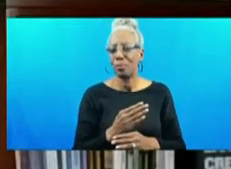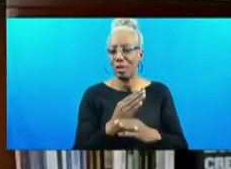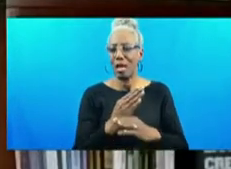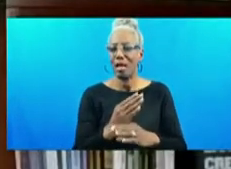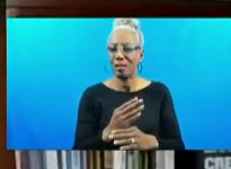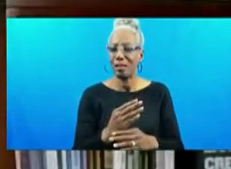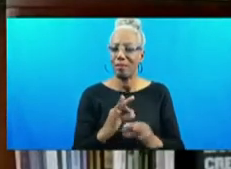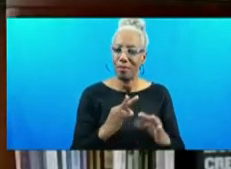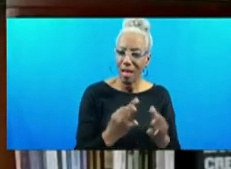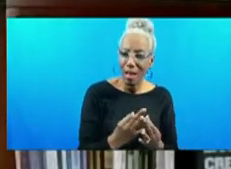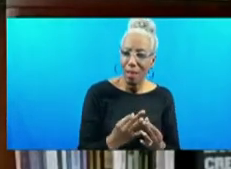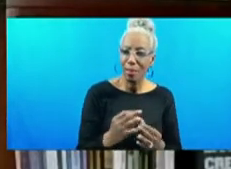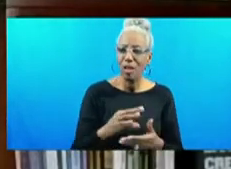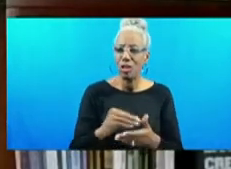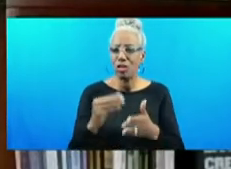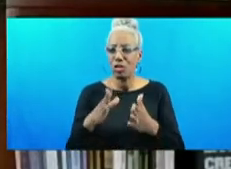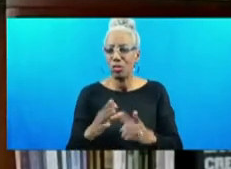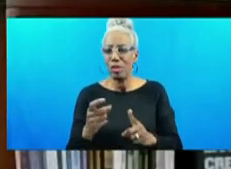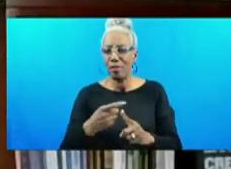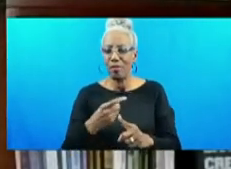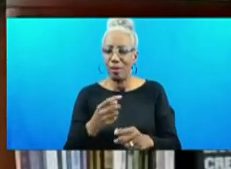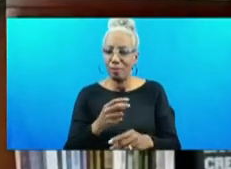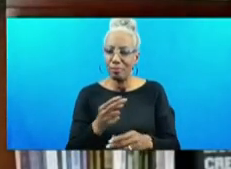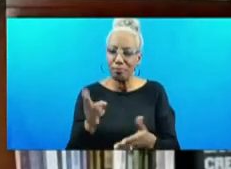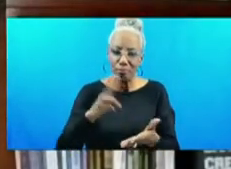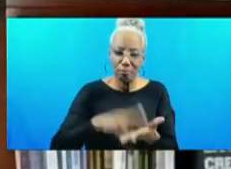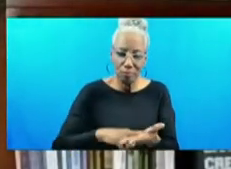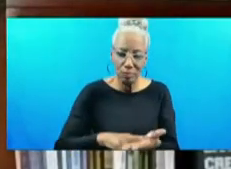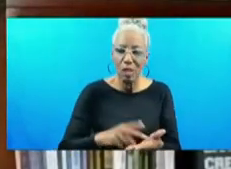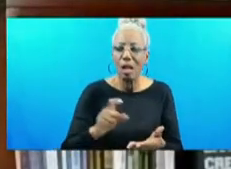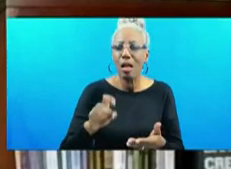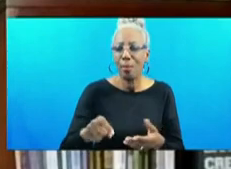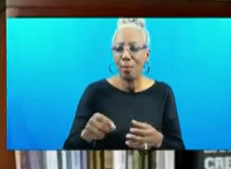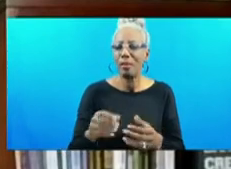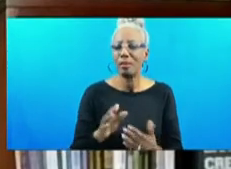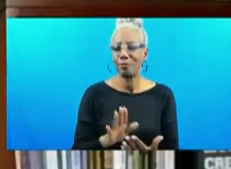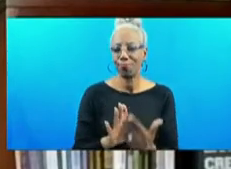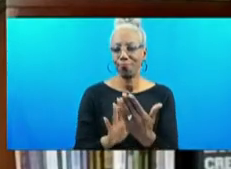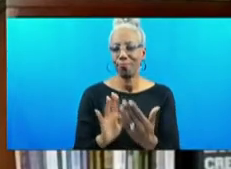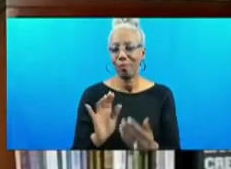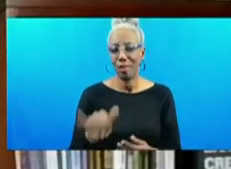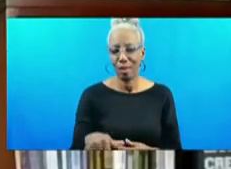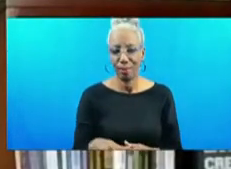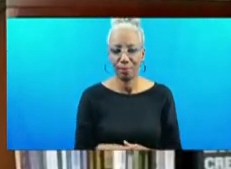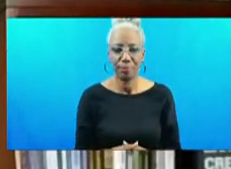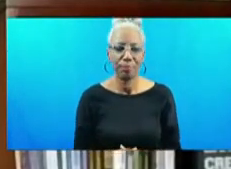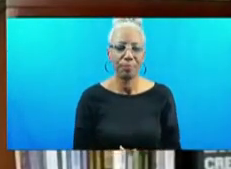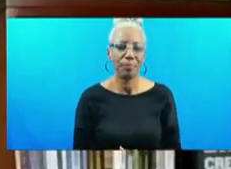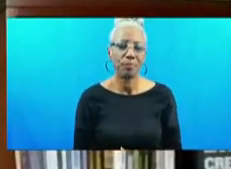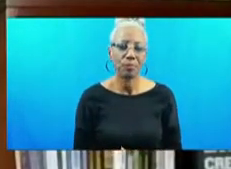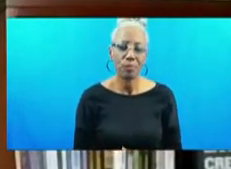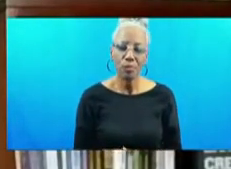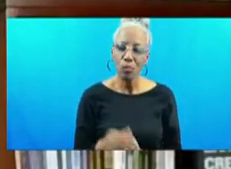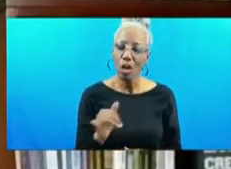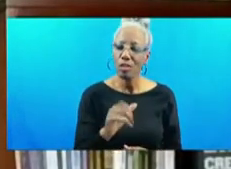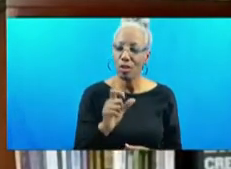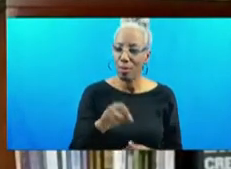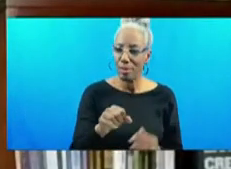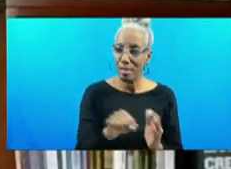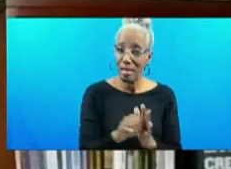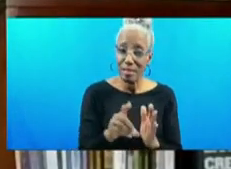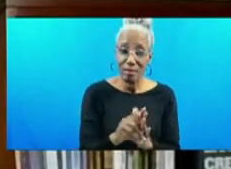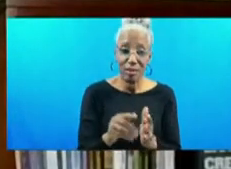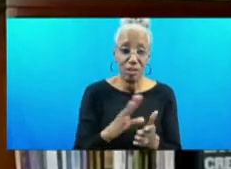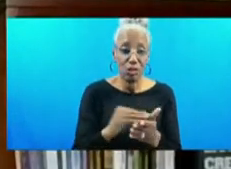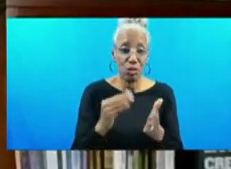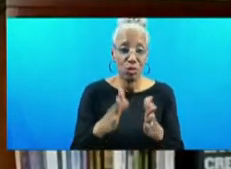well. We also centrally identify students in fourth and fifth grade and fifth and sixth grade